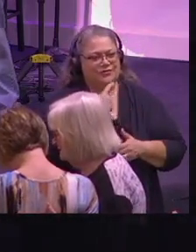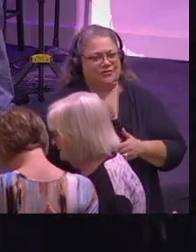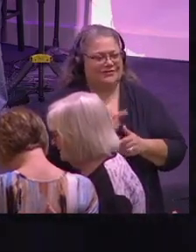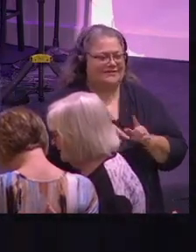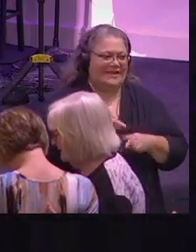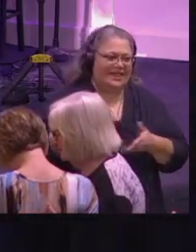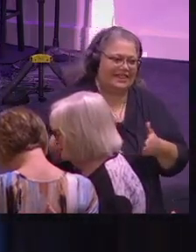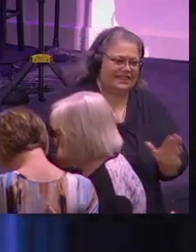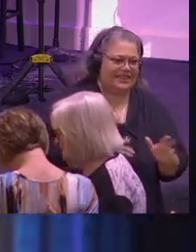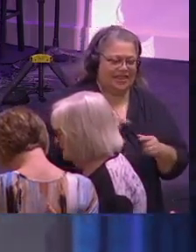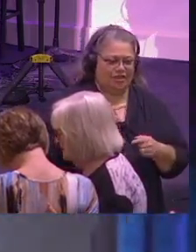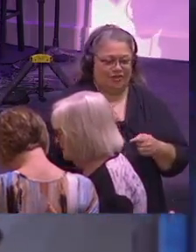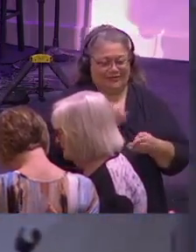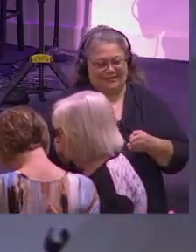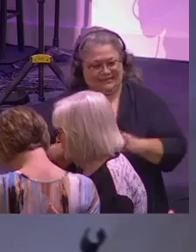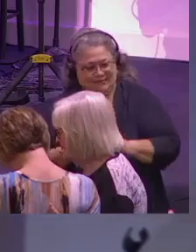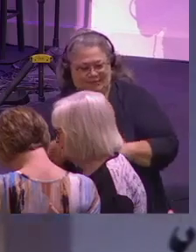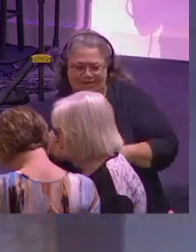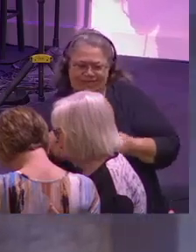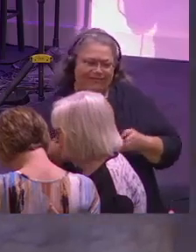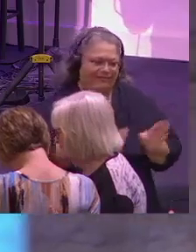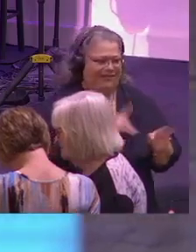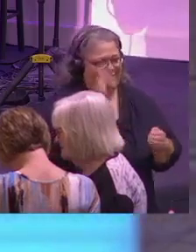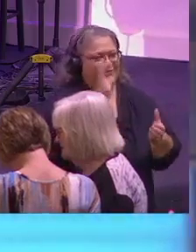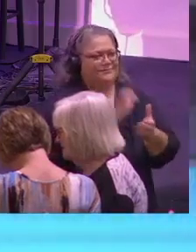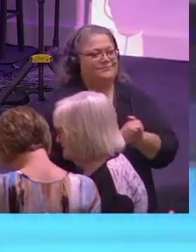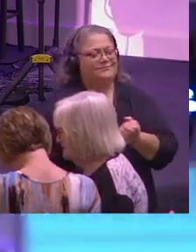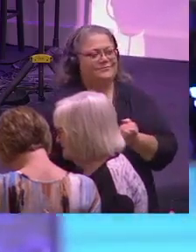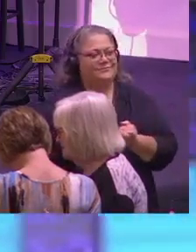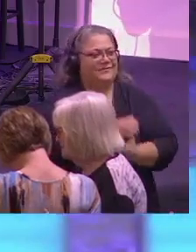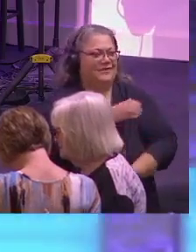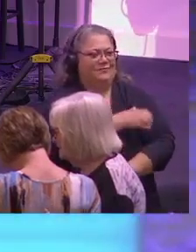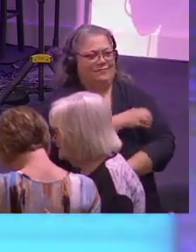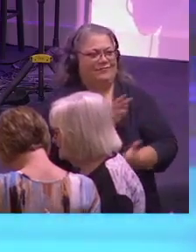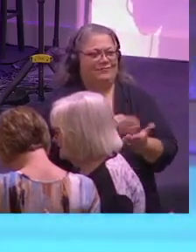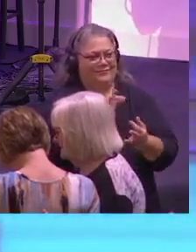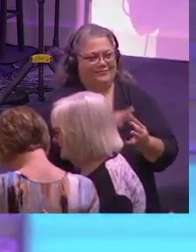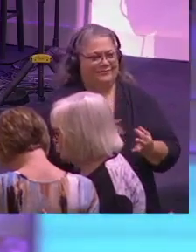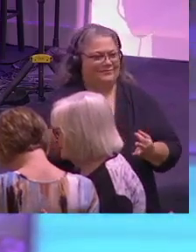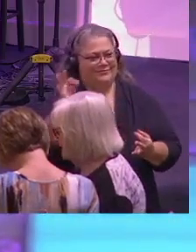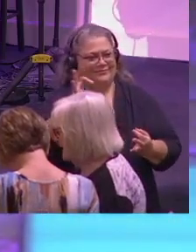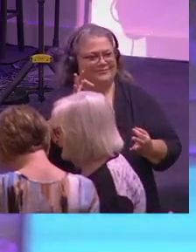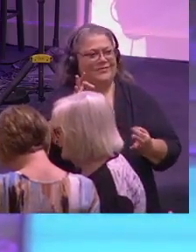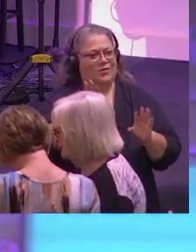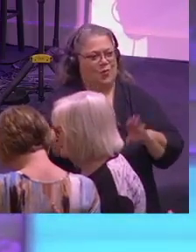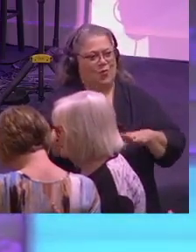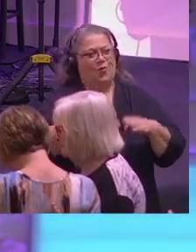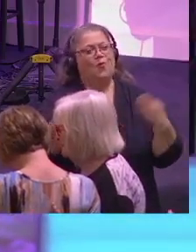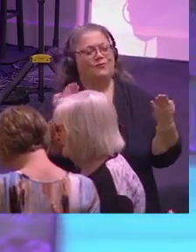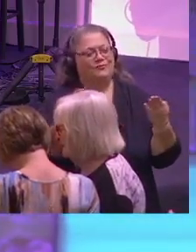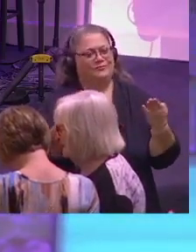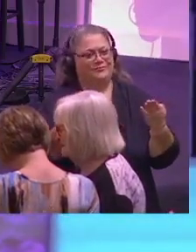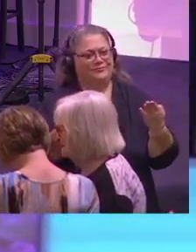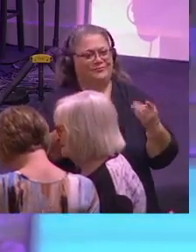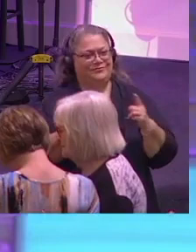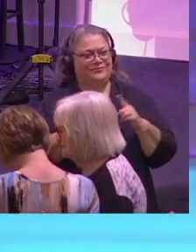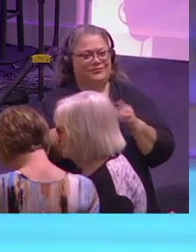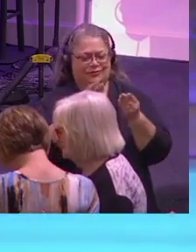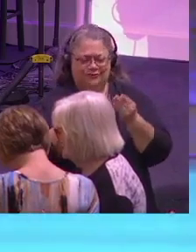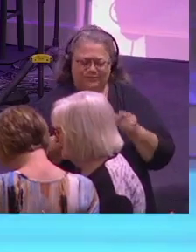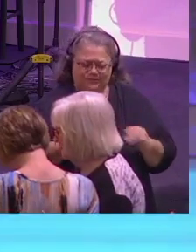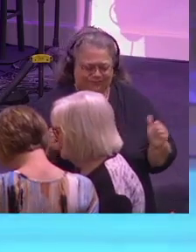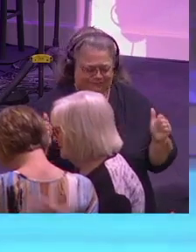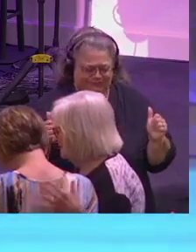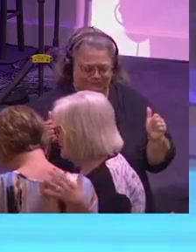way, not that way. Lord, I believe by the power of the Holy Spirit, you're going to open doors supernaturally, and you're going to sovereignly